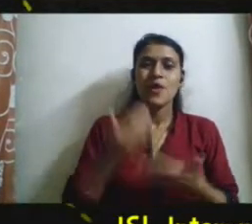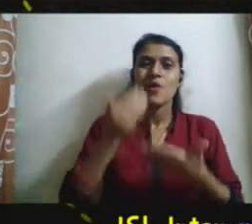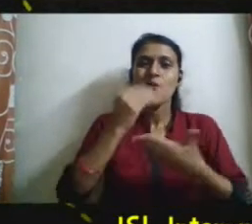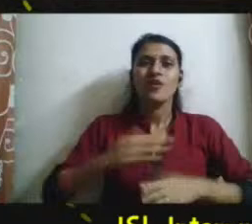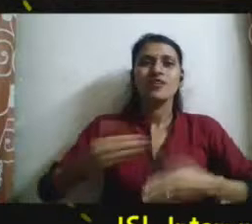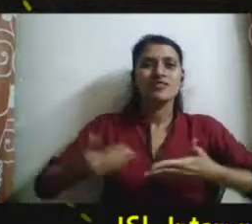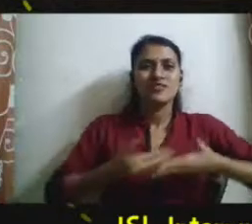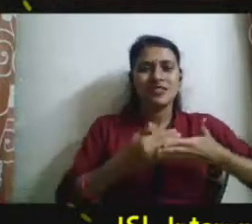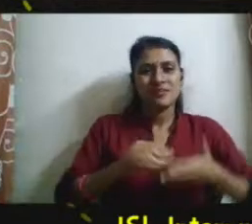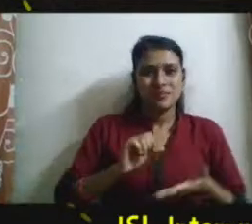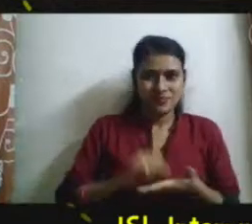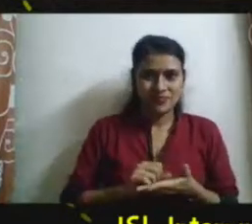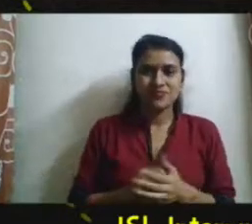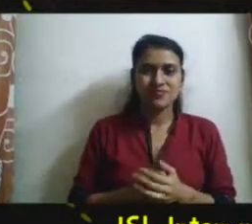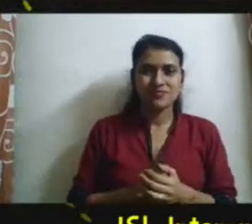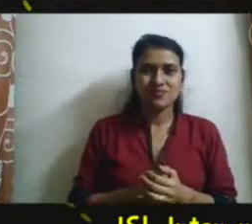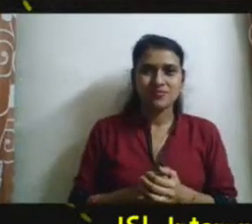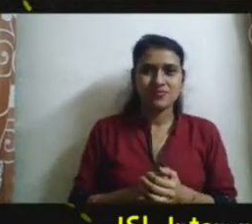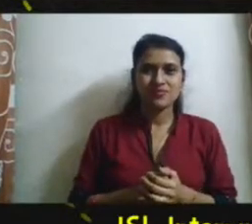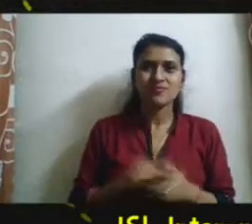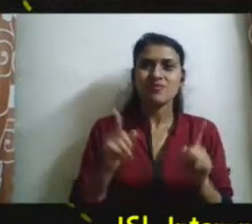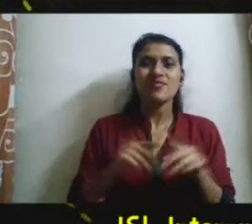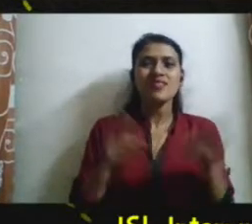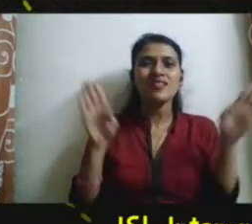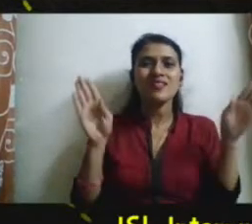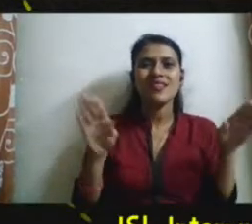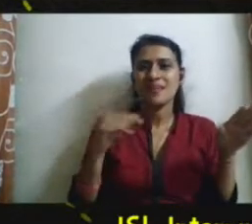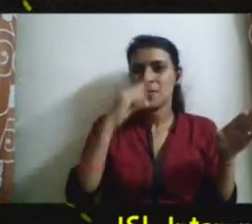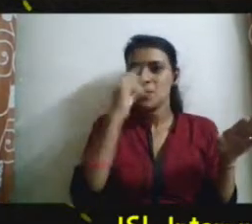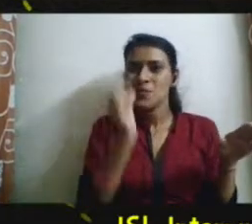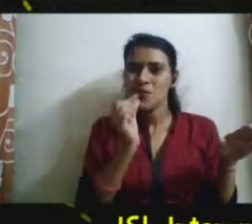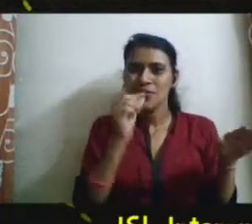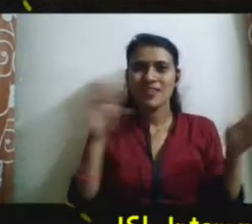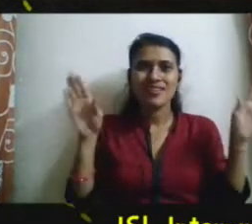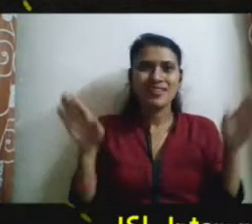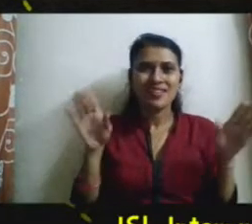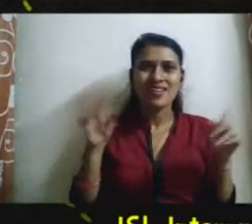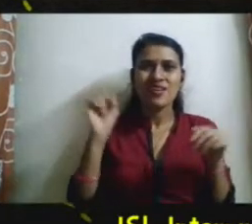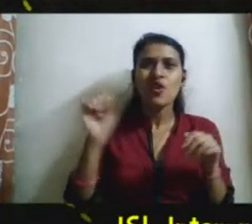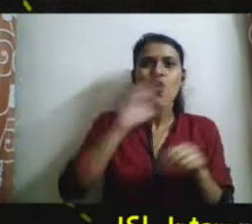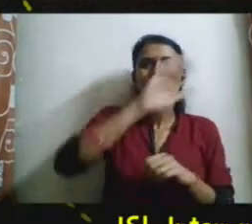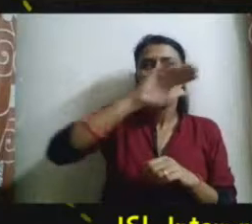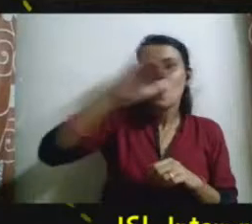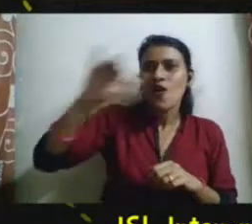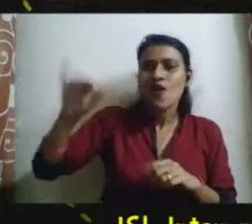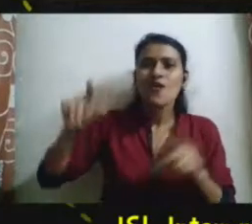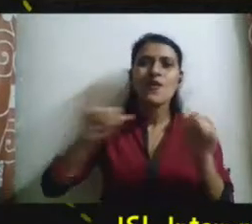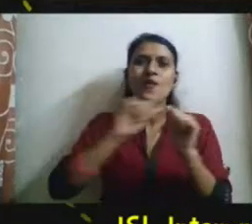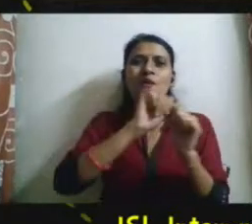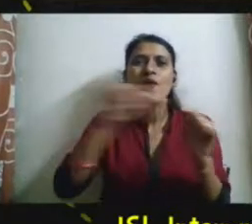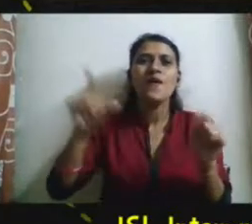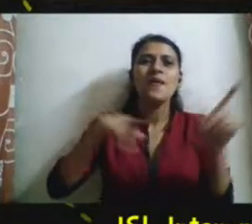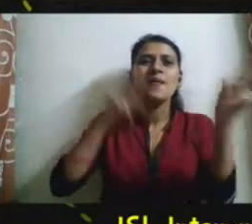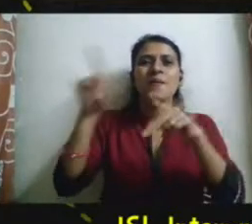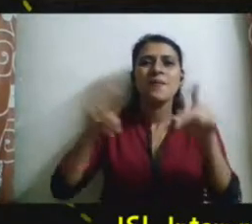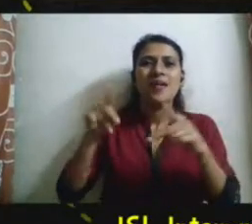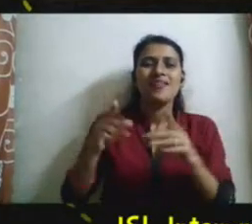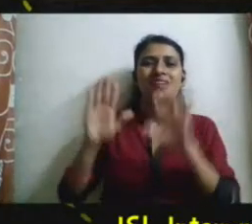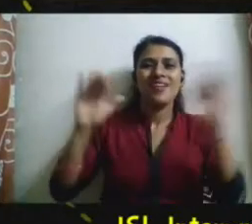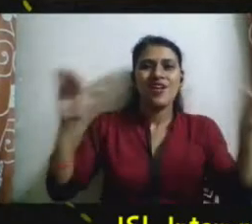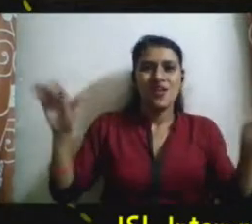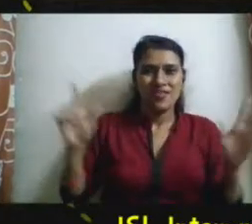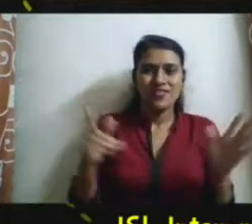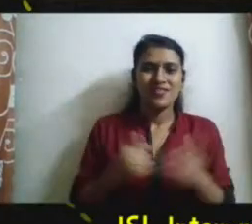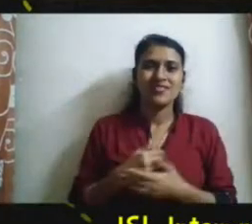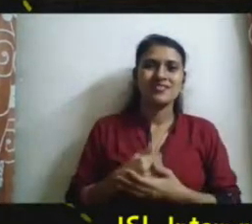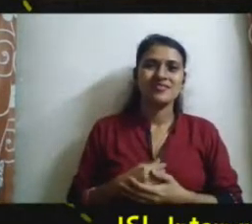she says to a parrot called Sua that go out and invite everybody, because see, I've had the experience of having